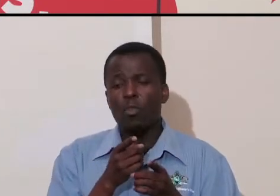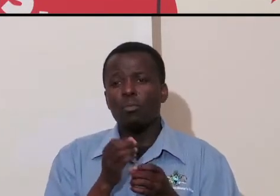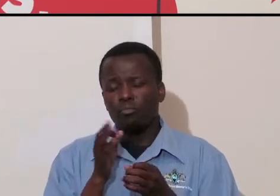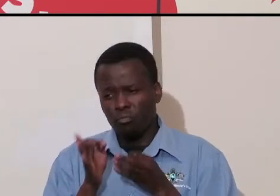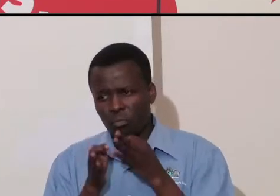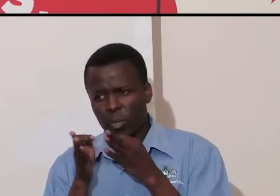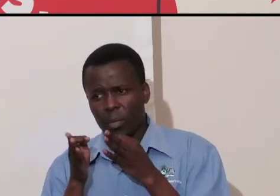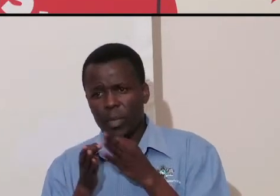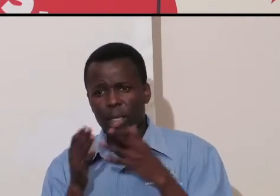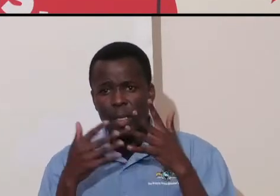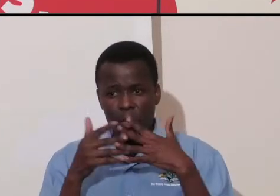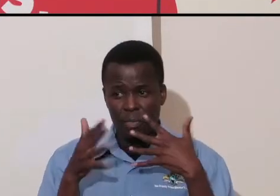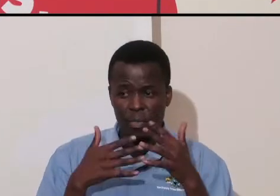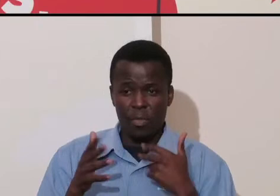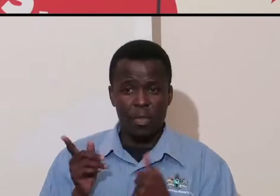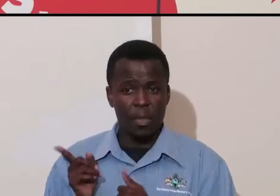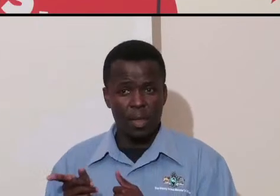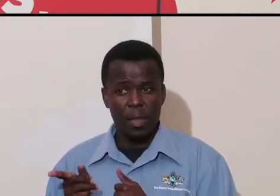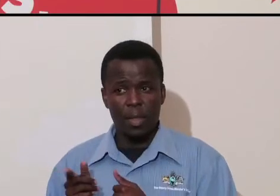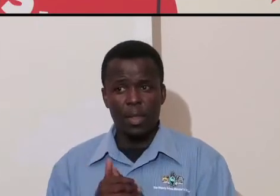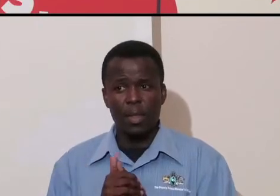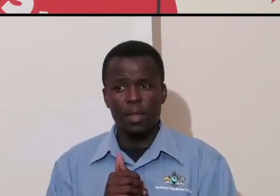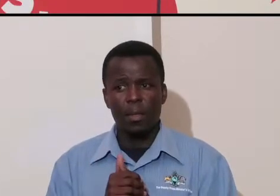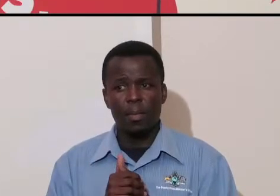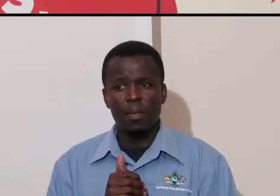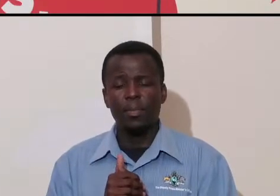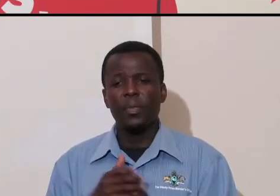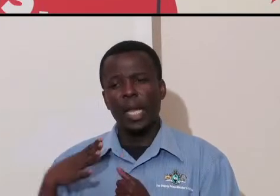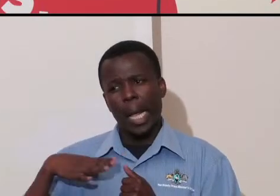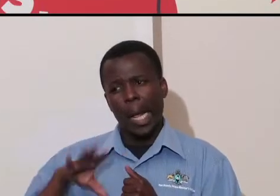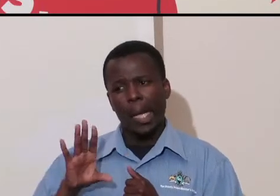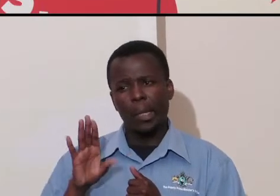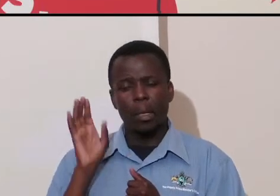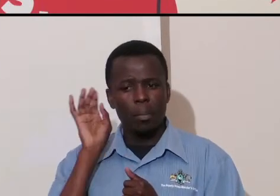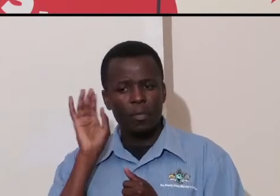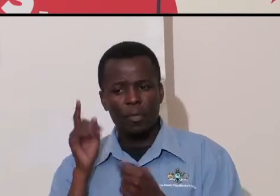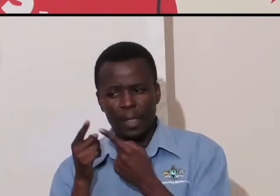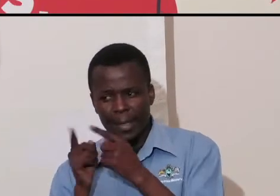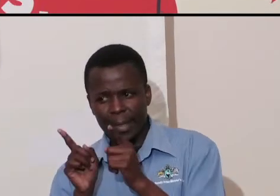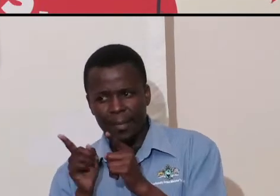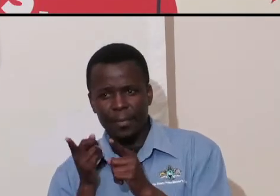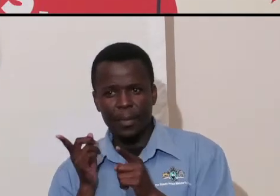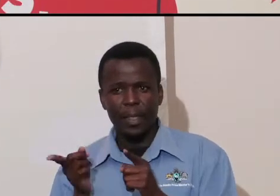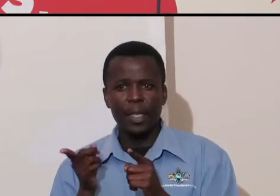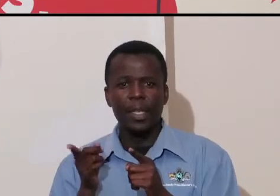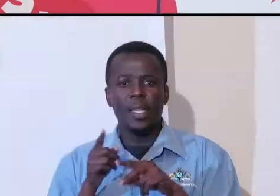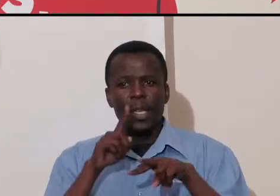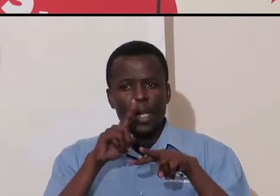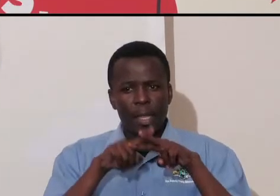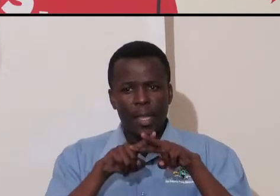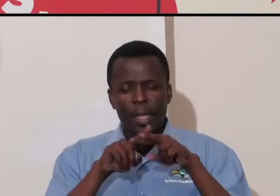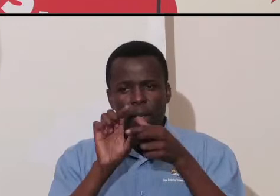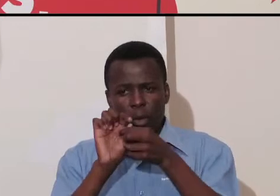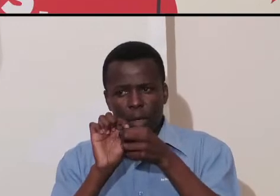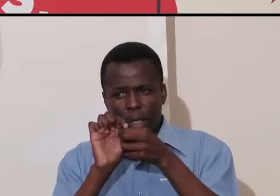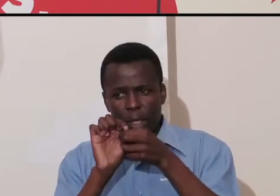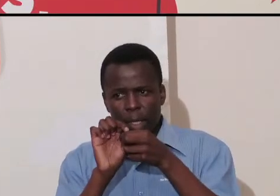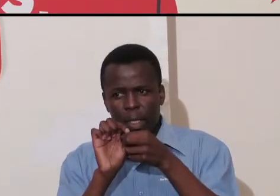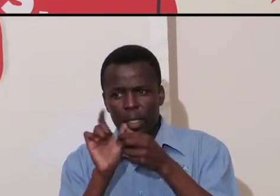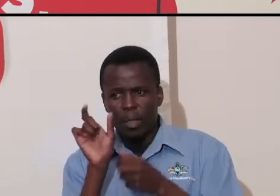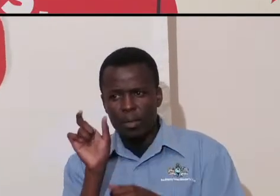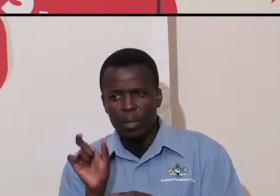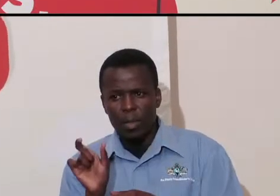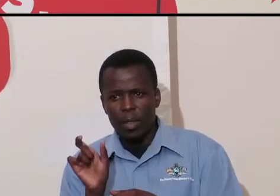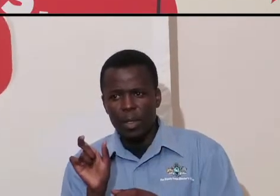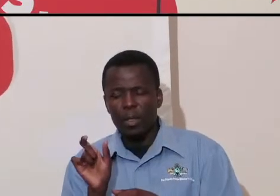you. And also some sobering statistics from our NERCHA colleague. Food